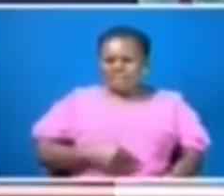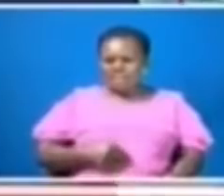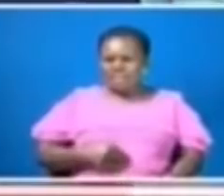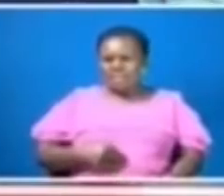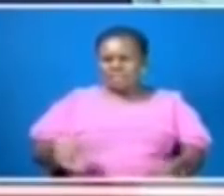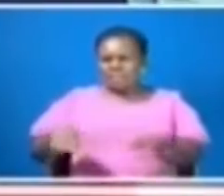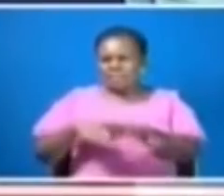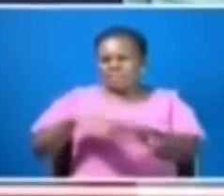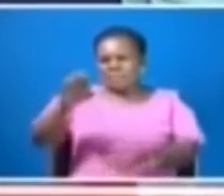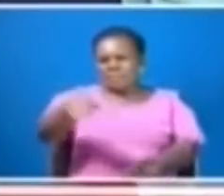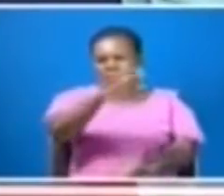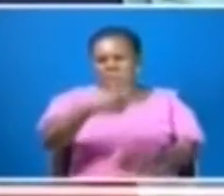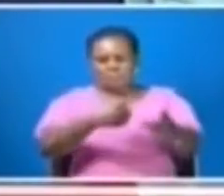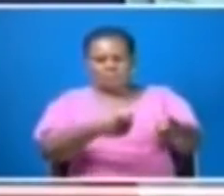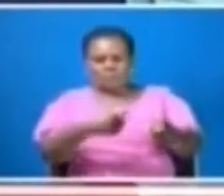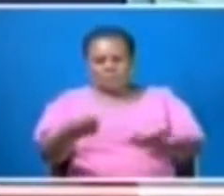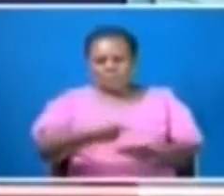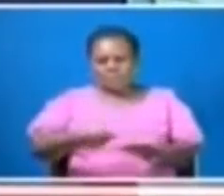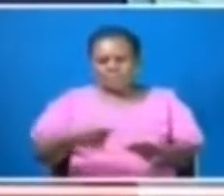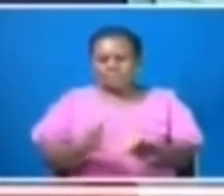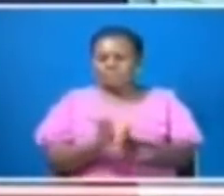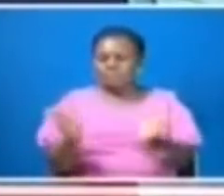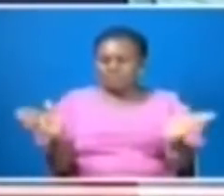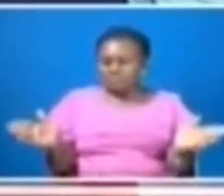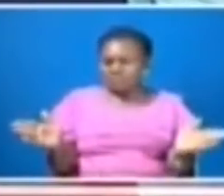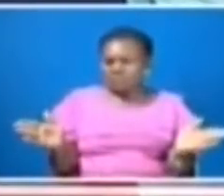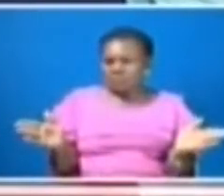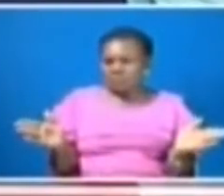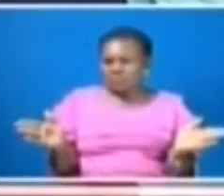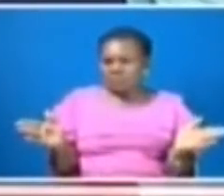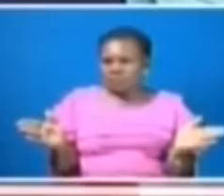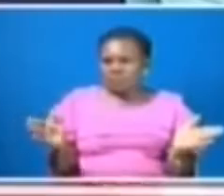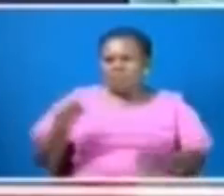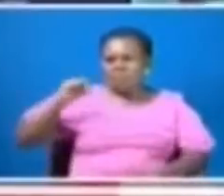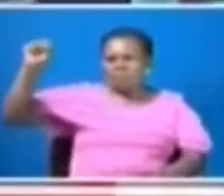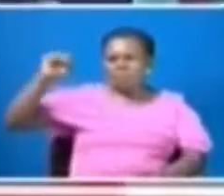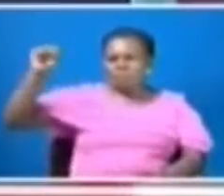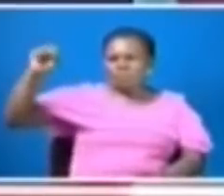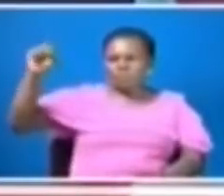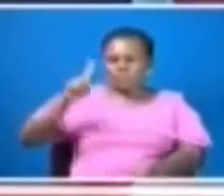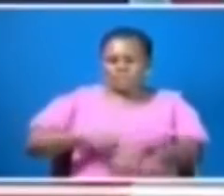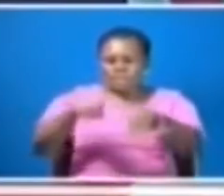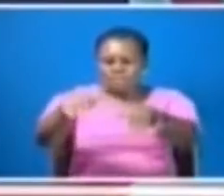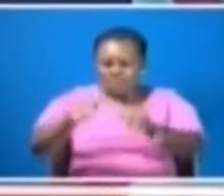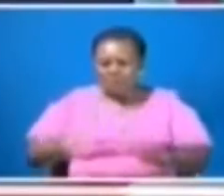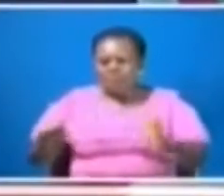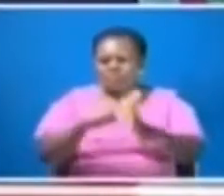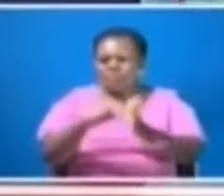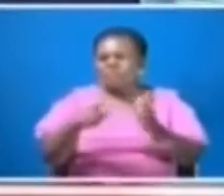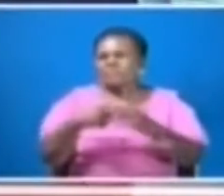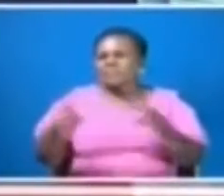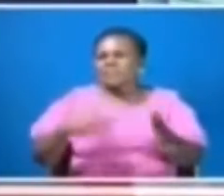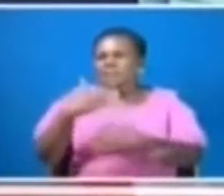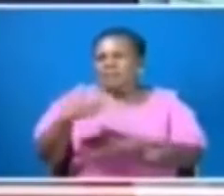Aisha Jumwa attacked ODM Secretary General Edwin Sifuna for politicizing the send-off ceremony. Trouble started